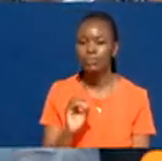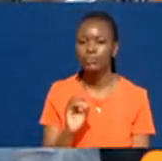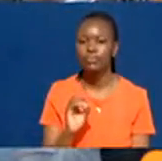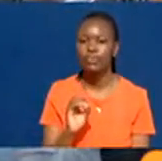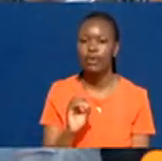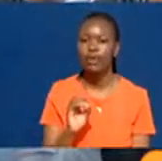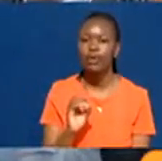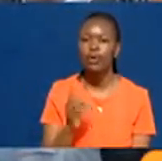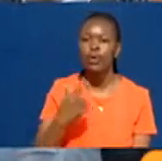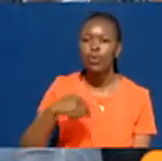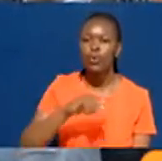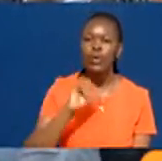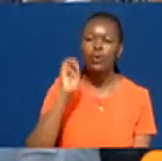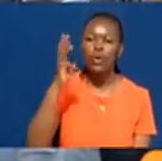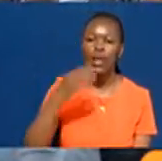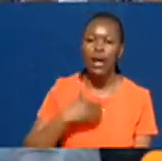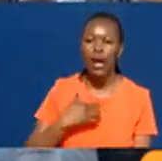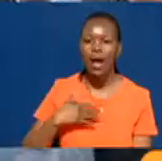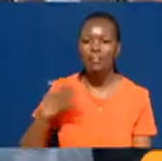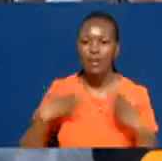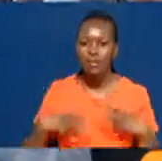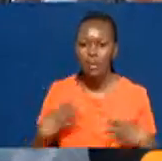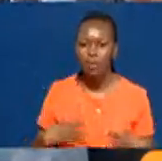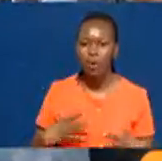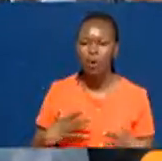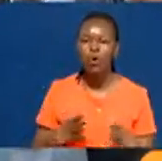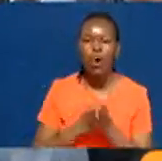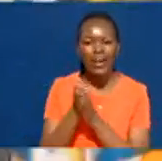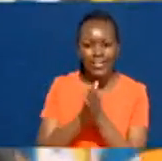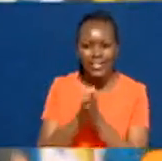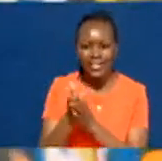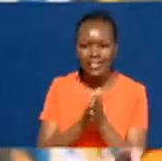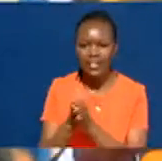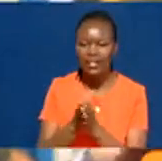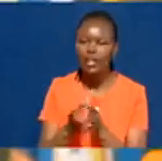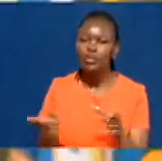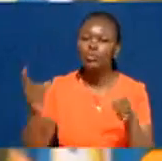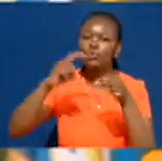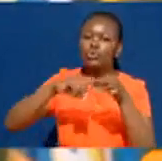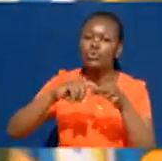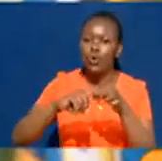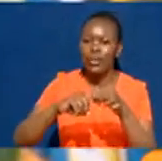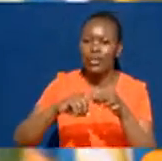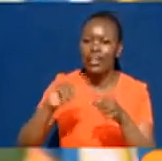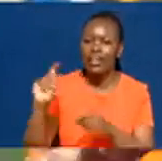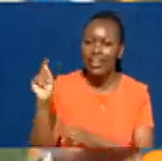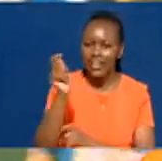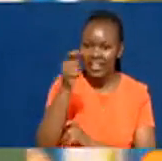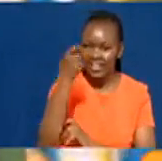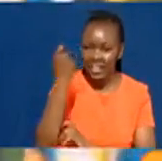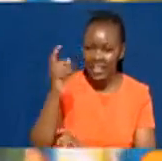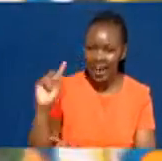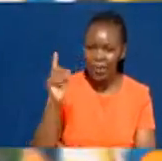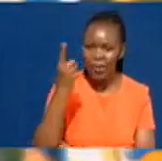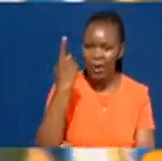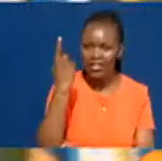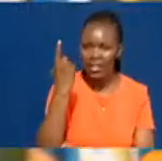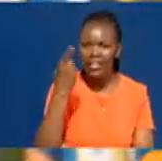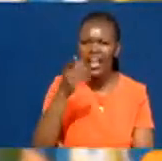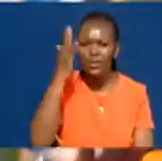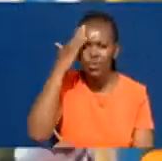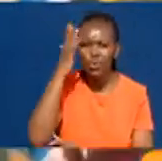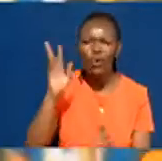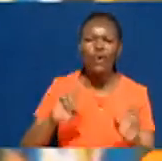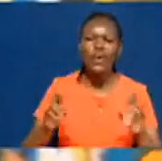there will be people who will want to join Kenya Kwanza, and you know, a majority of the people who have decided to come and join Kenya